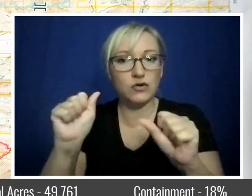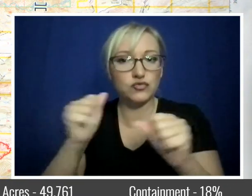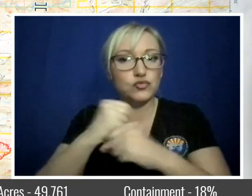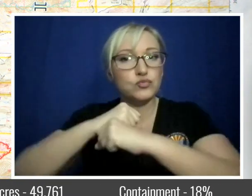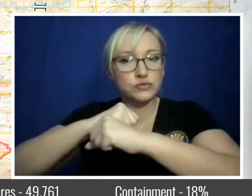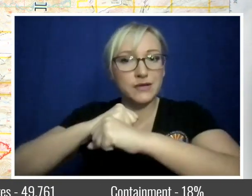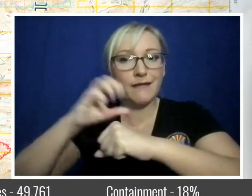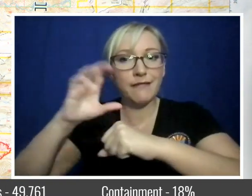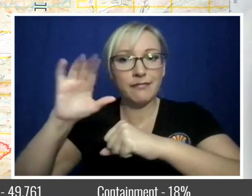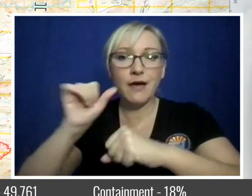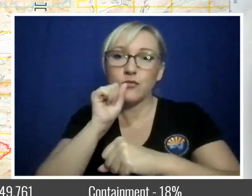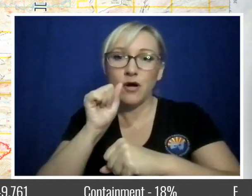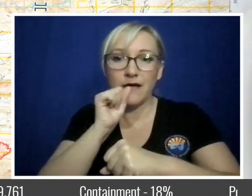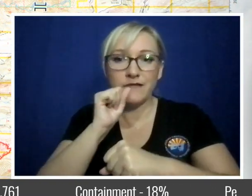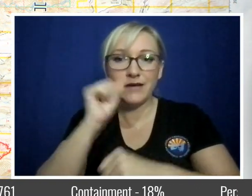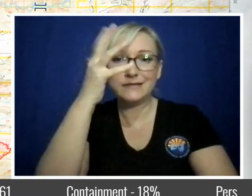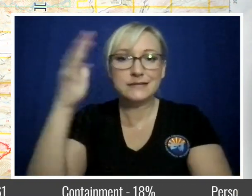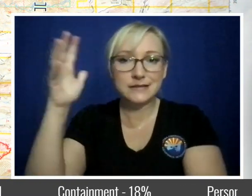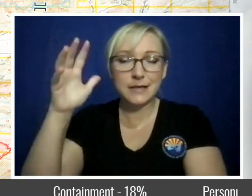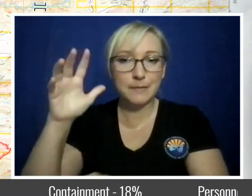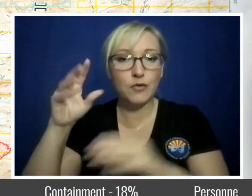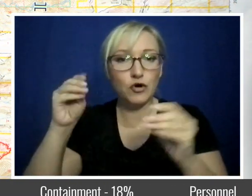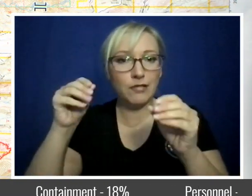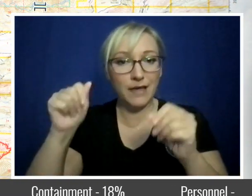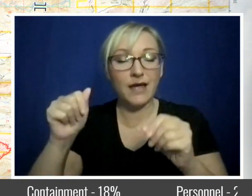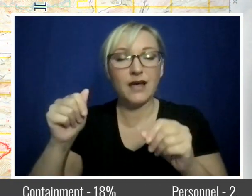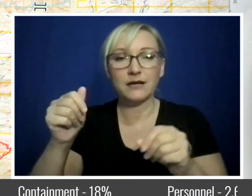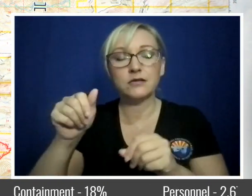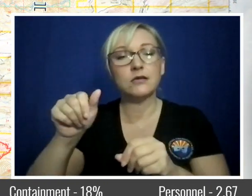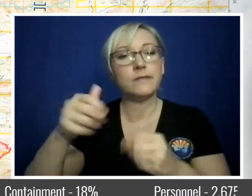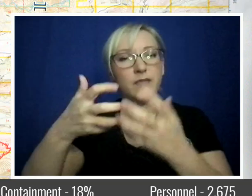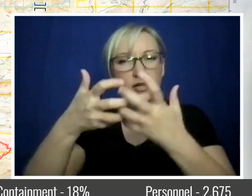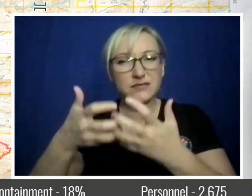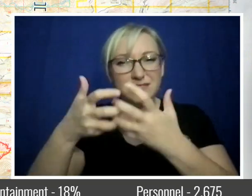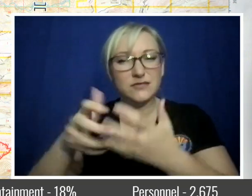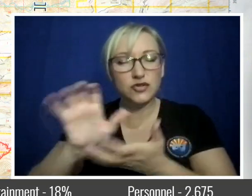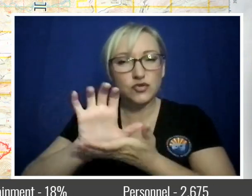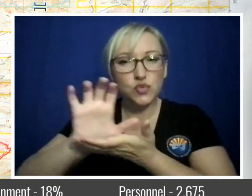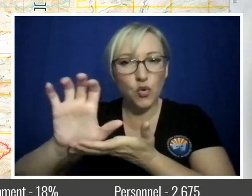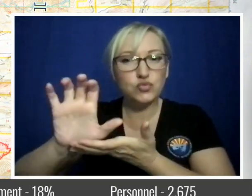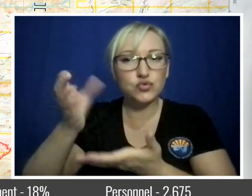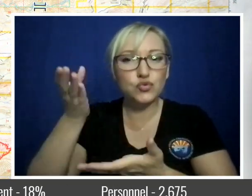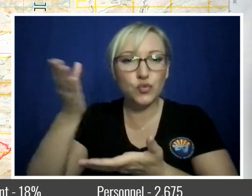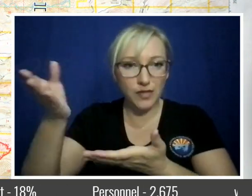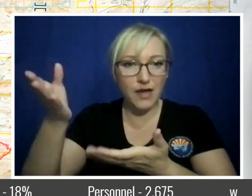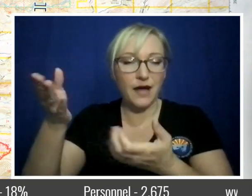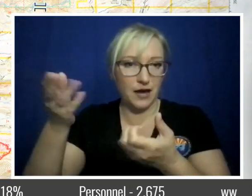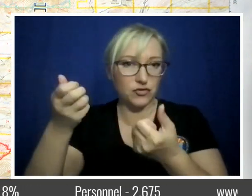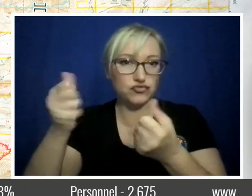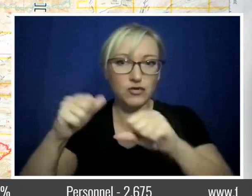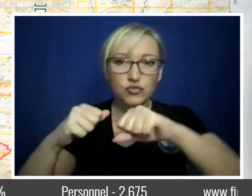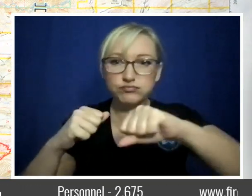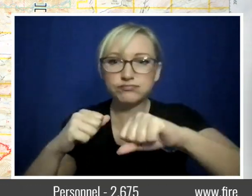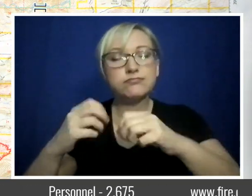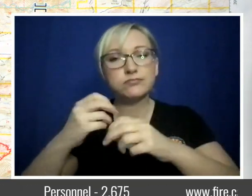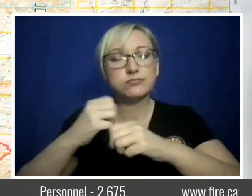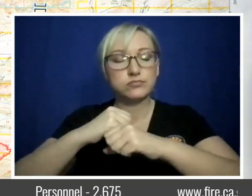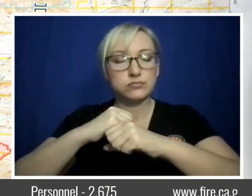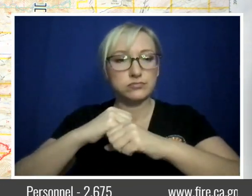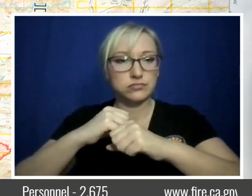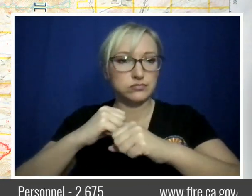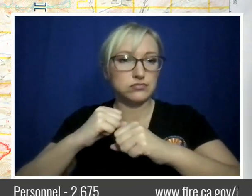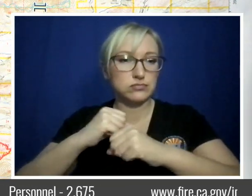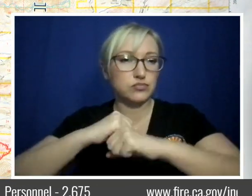dozer work going in out there to try to protect that, and we think we have a good plan as this fire will continue to advance to the north and to the